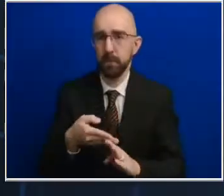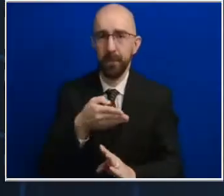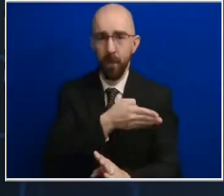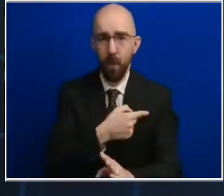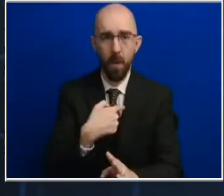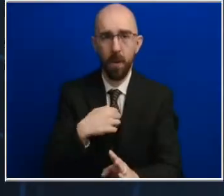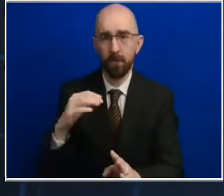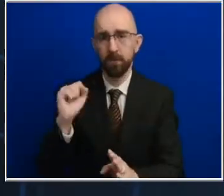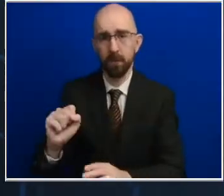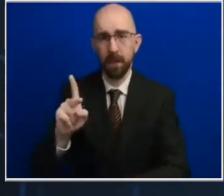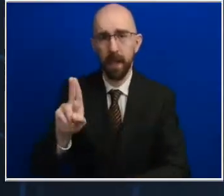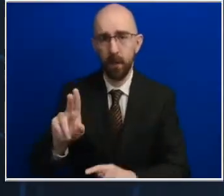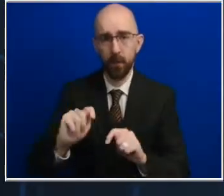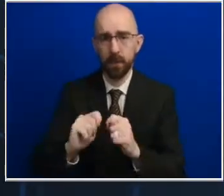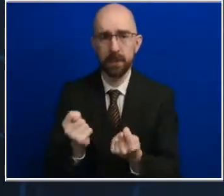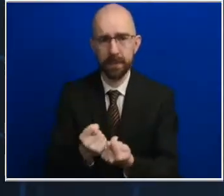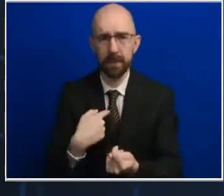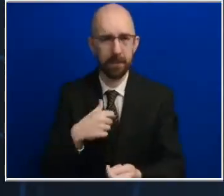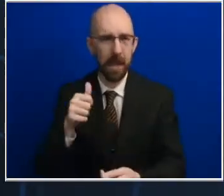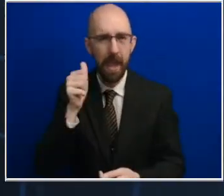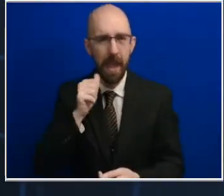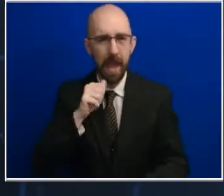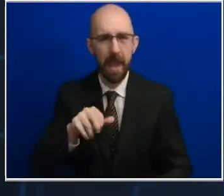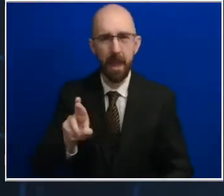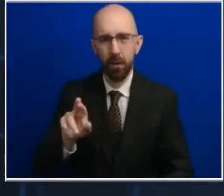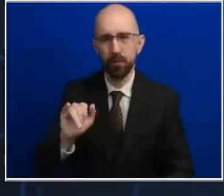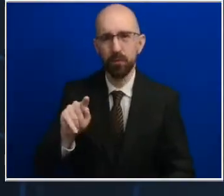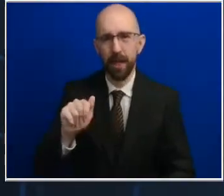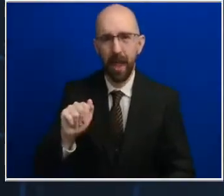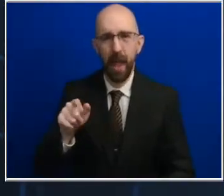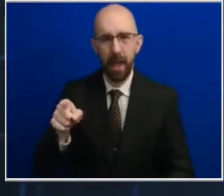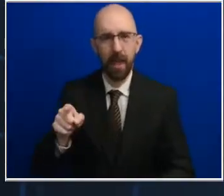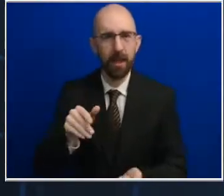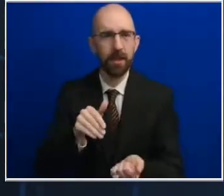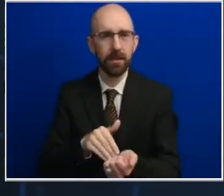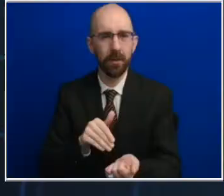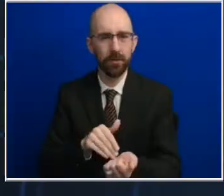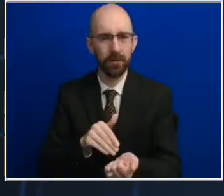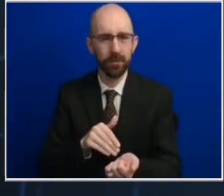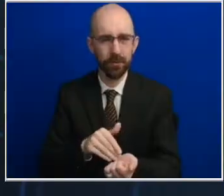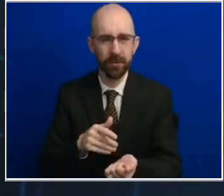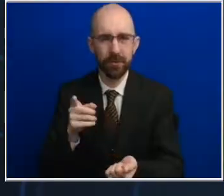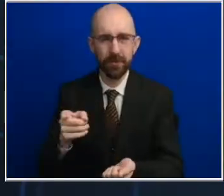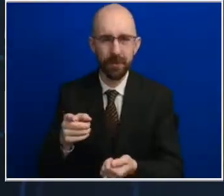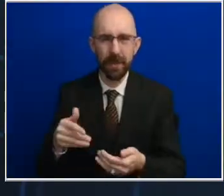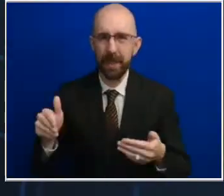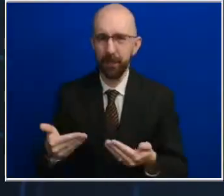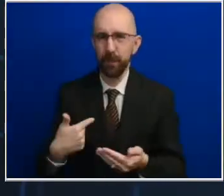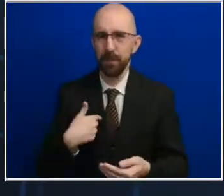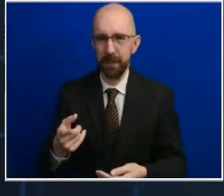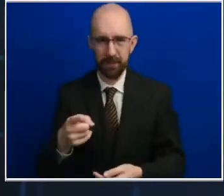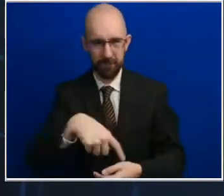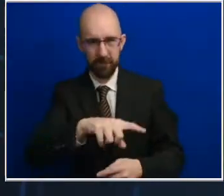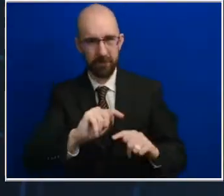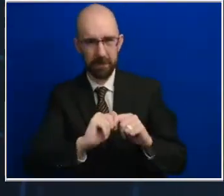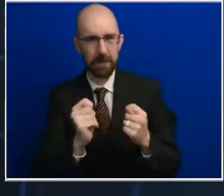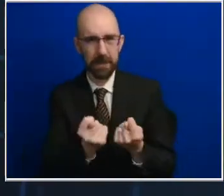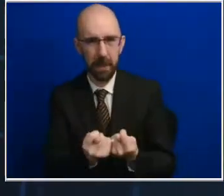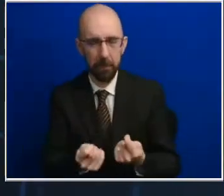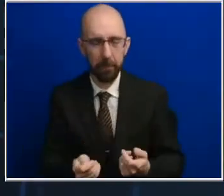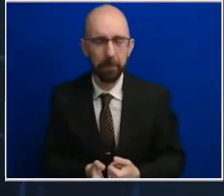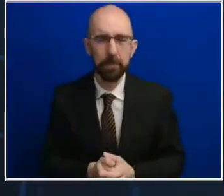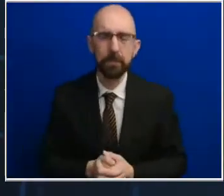KU team, which my Aunt Rita was Dr. Rita Hyde was the one who introduced me to their team. And before